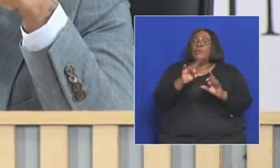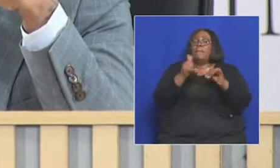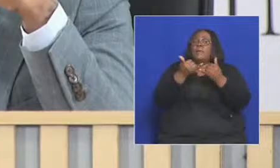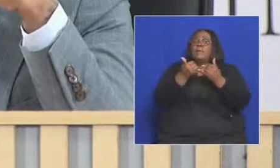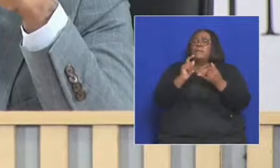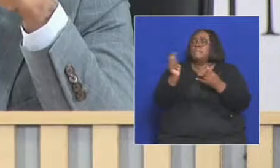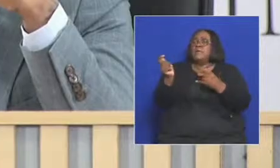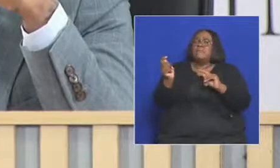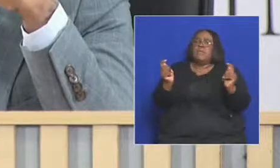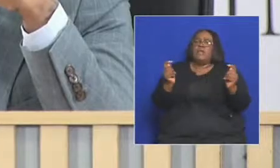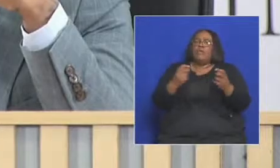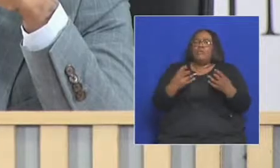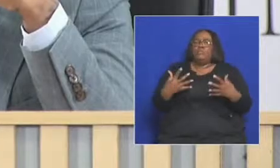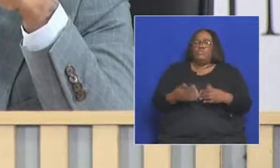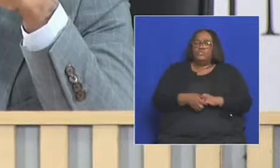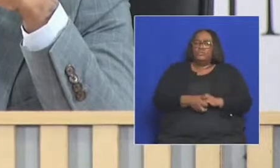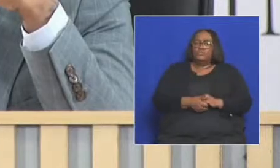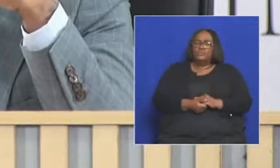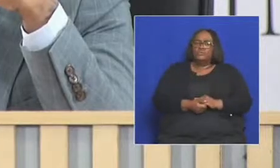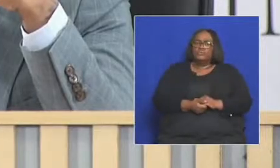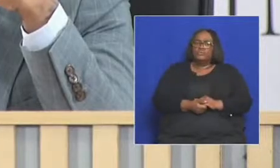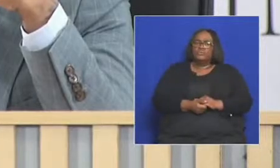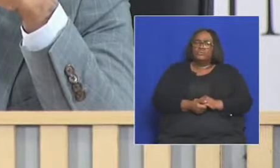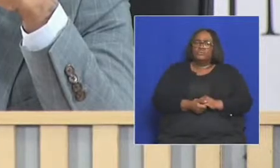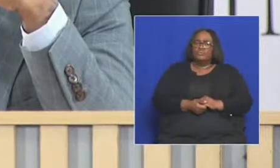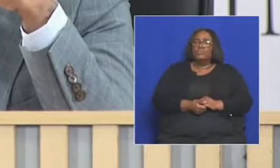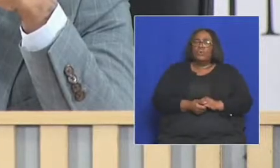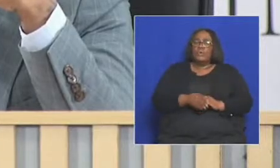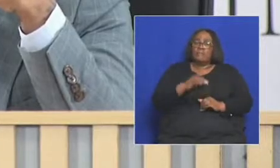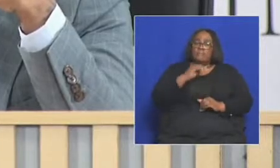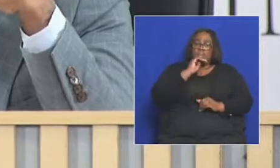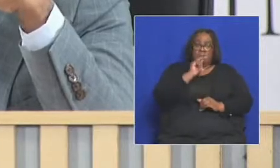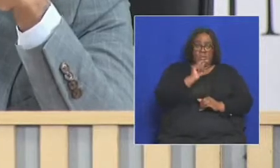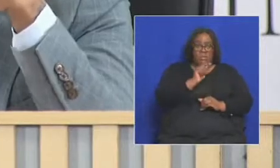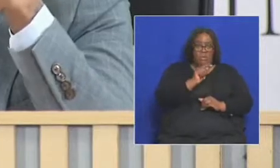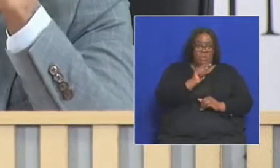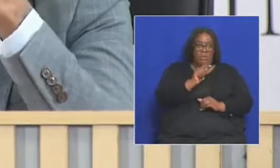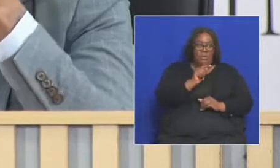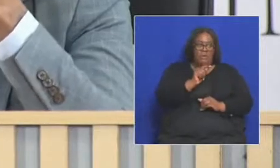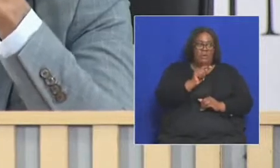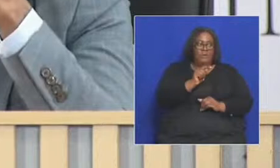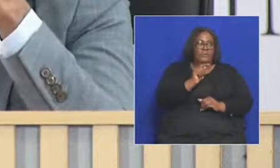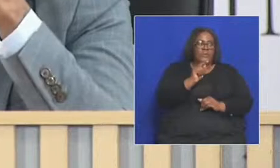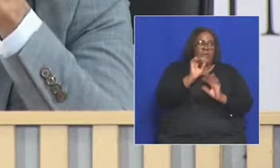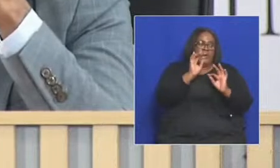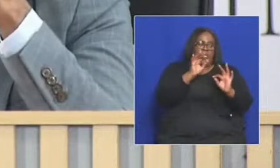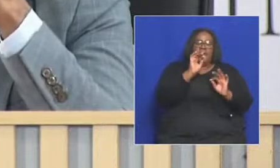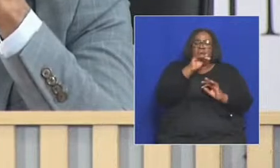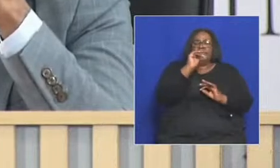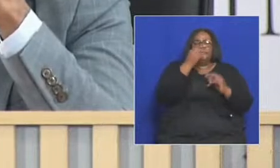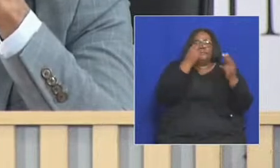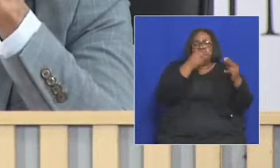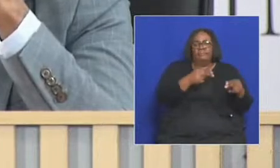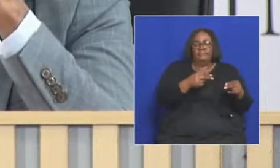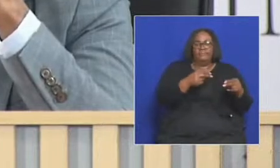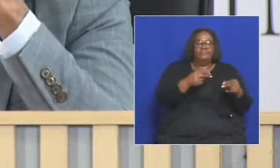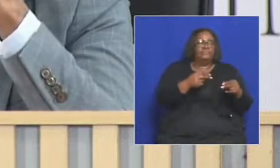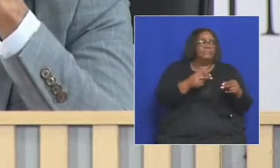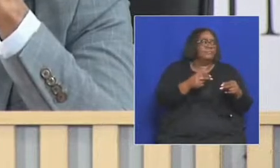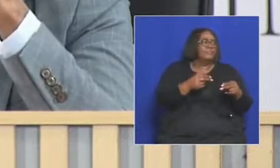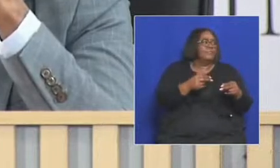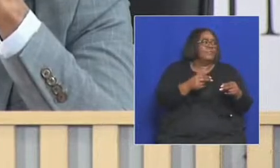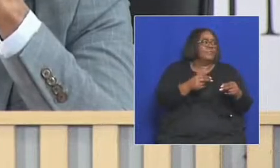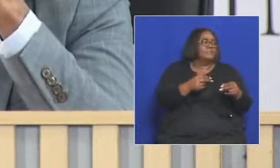yourself and Mr. Maumela? And by yourself, of course, I mean to the right account of the entity through which you